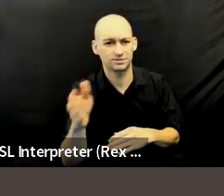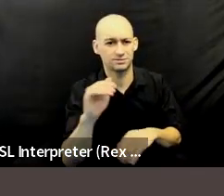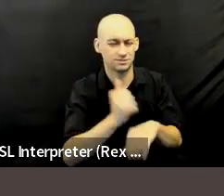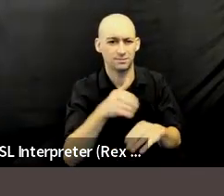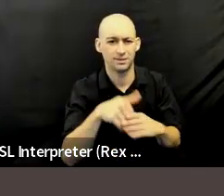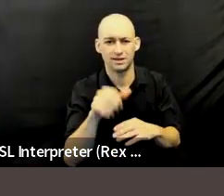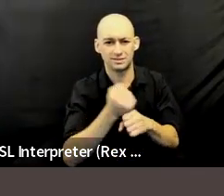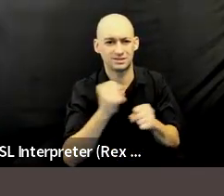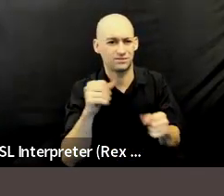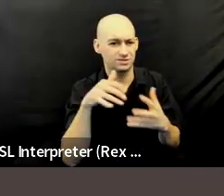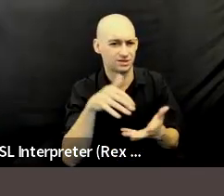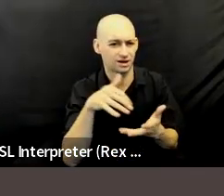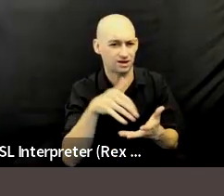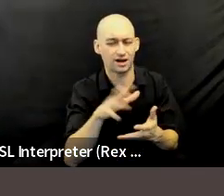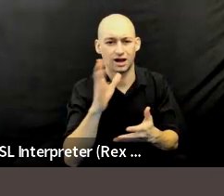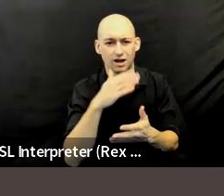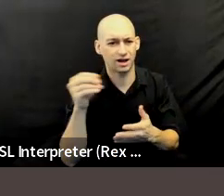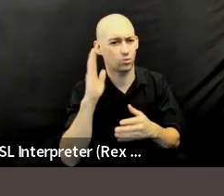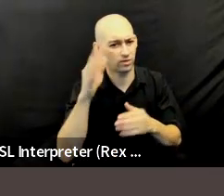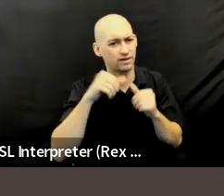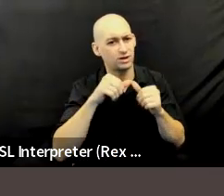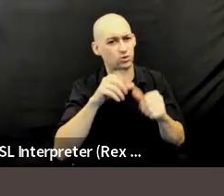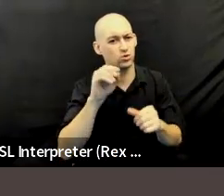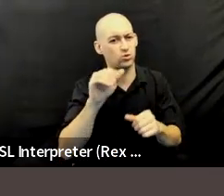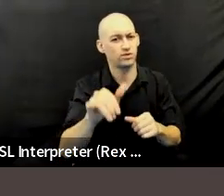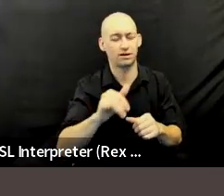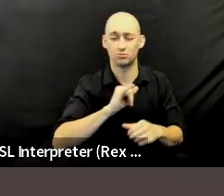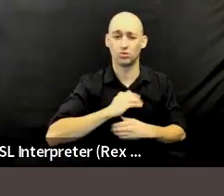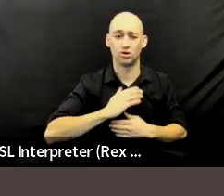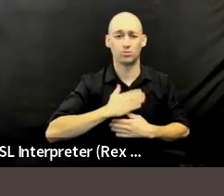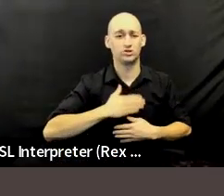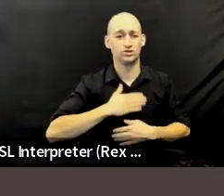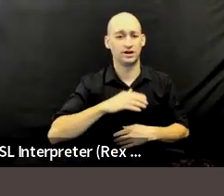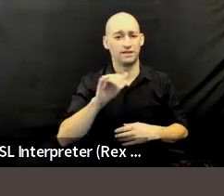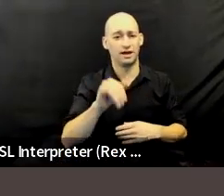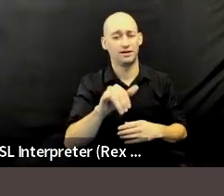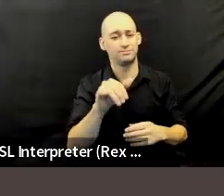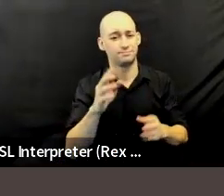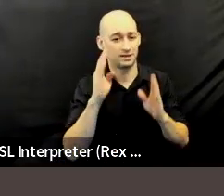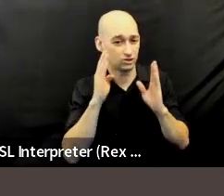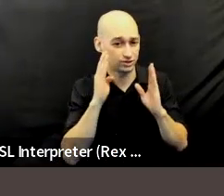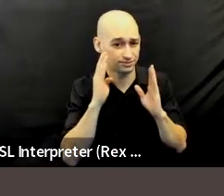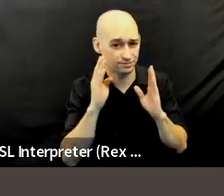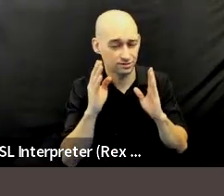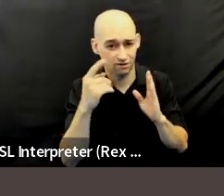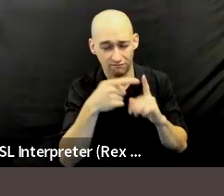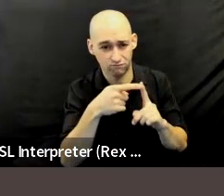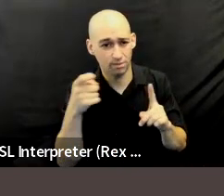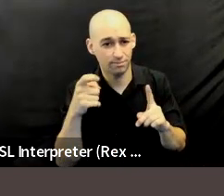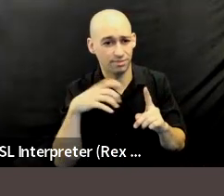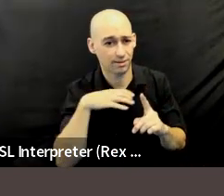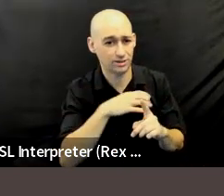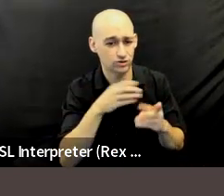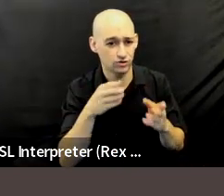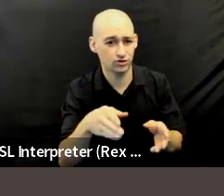study, and we'll continue to do that. So we do appreciate the attention from the commissioner, as well as